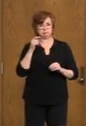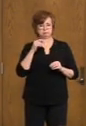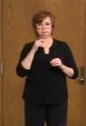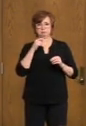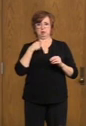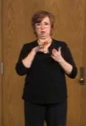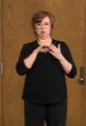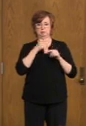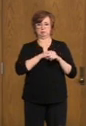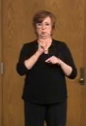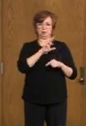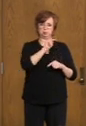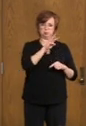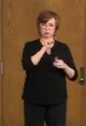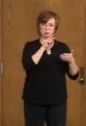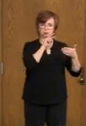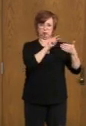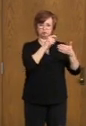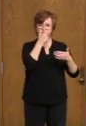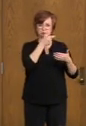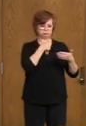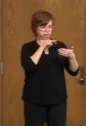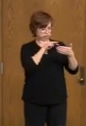federal government. We'll continue to communicate that